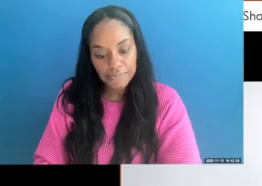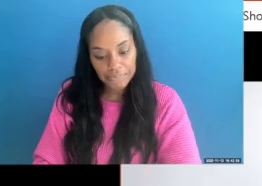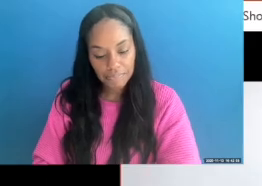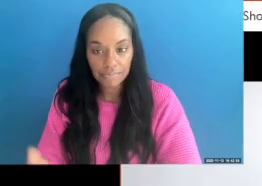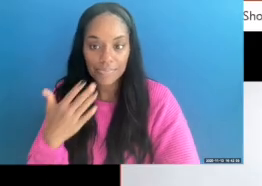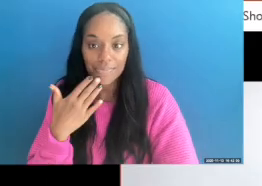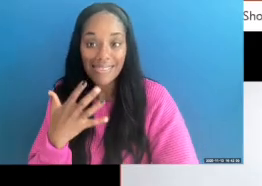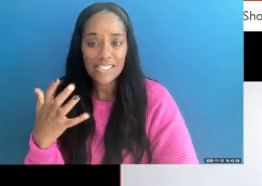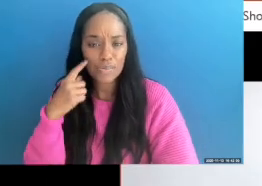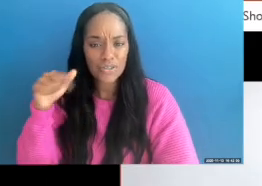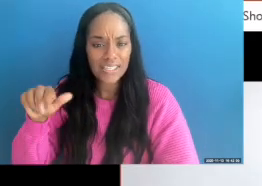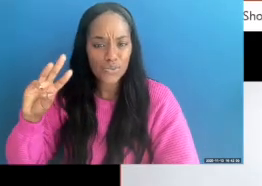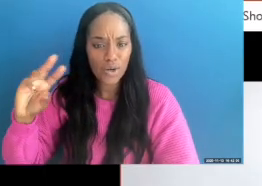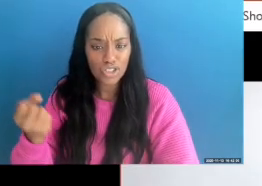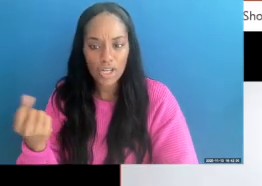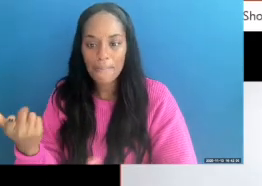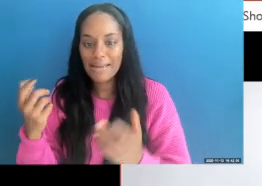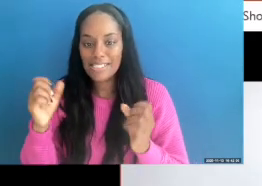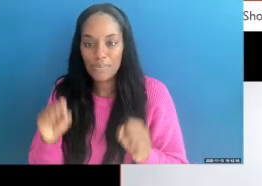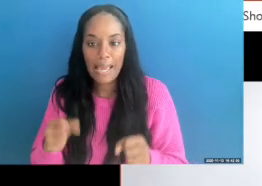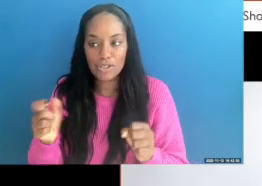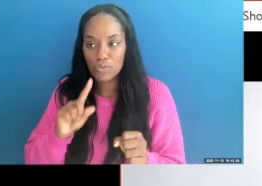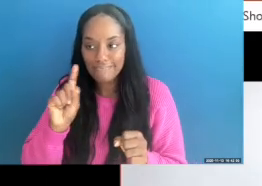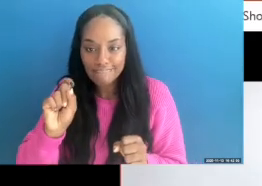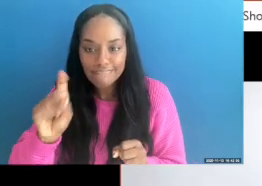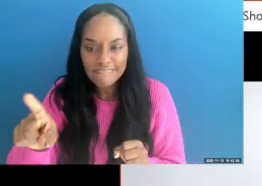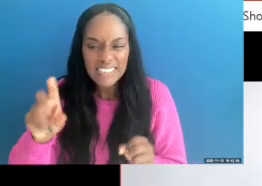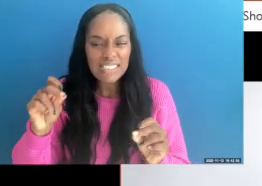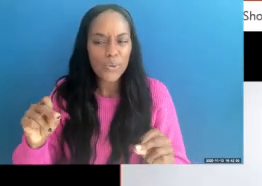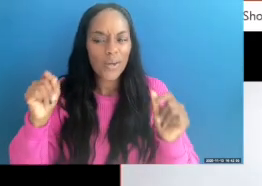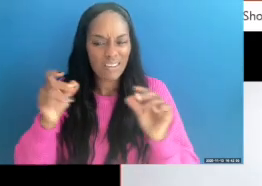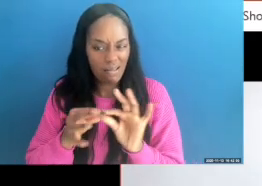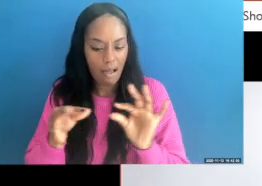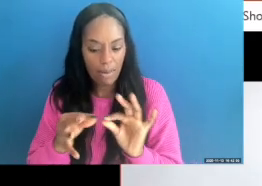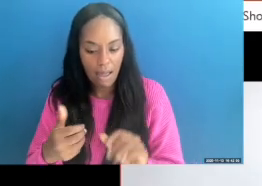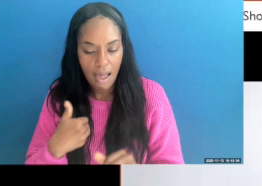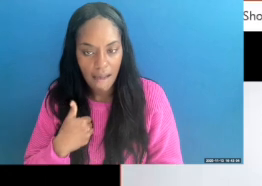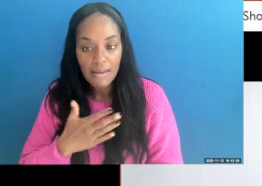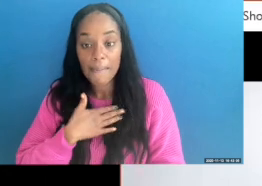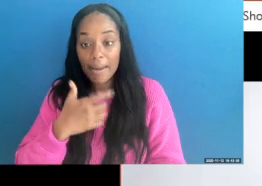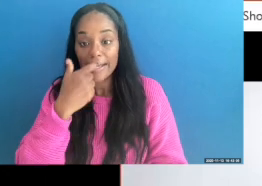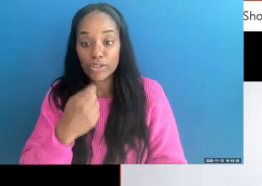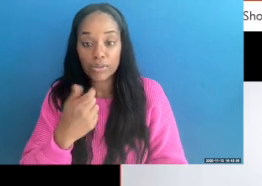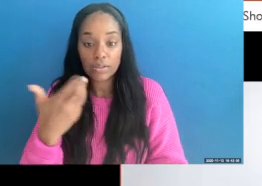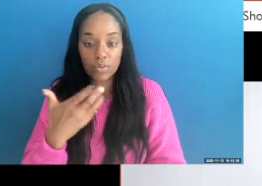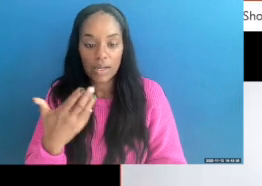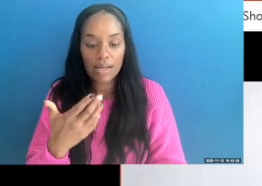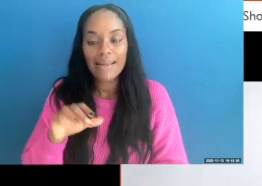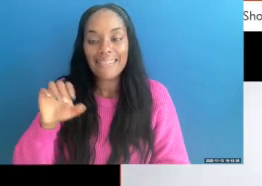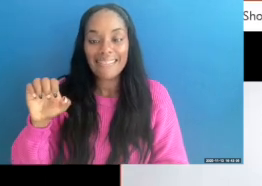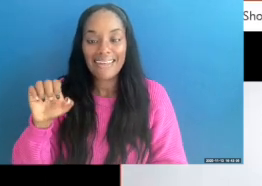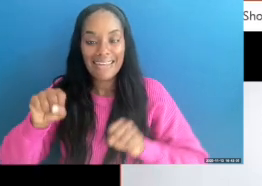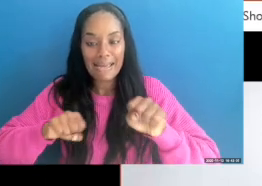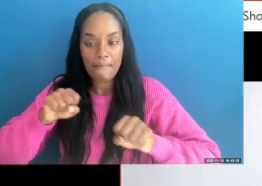Can you hear me? Yes. Hi, thanks so much for the workshop and the chance to jump in and ask a question. I just have a quick